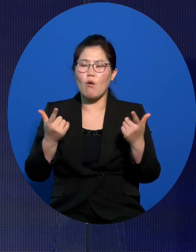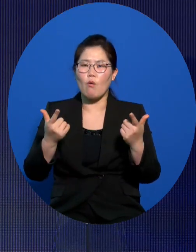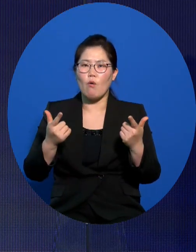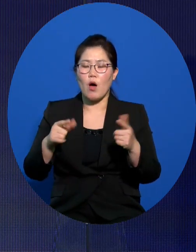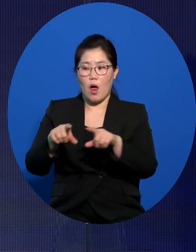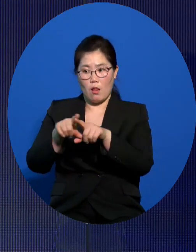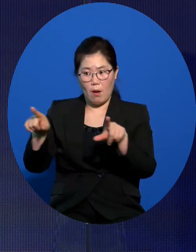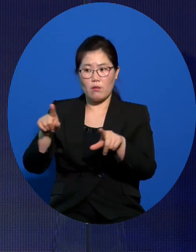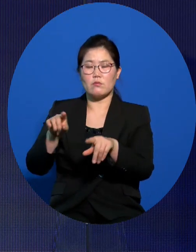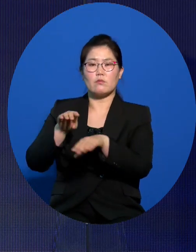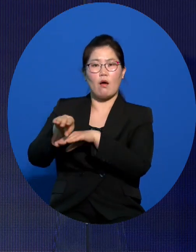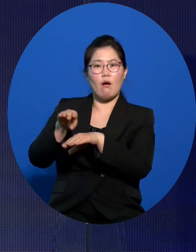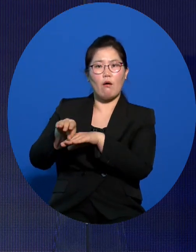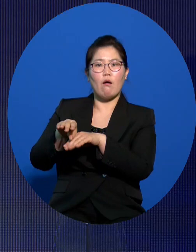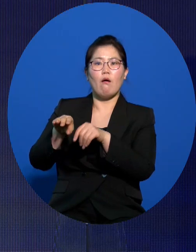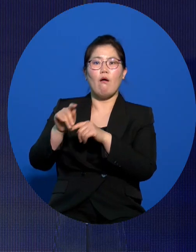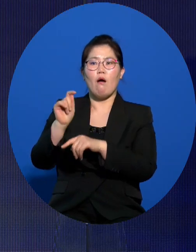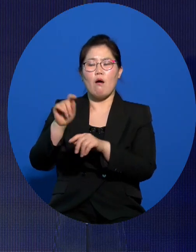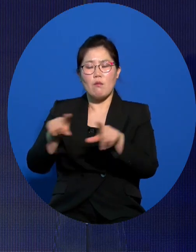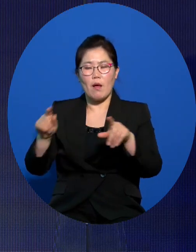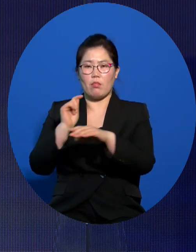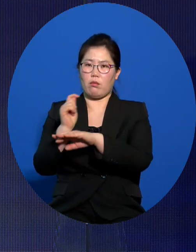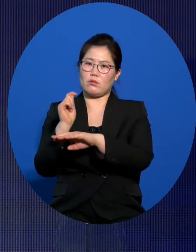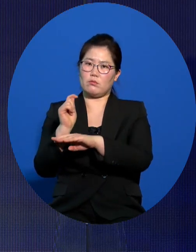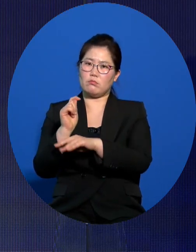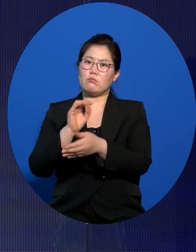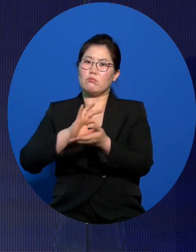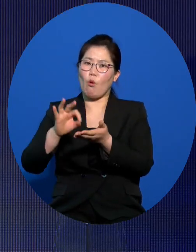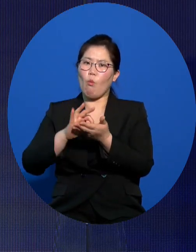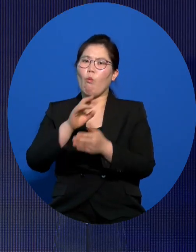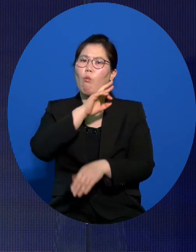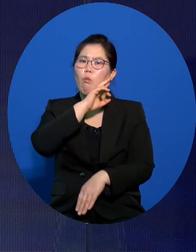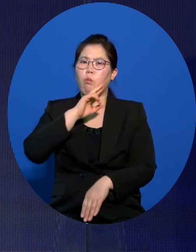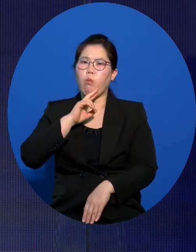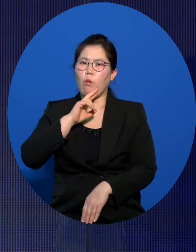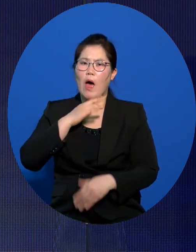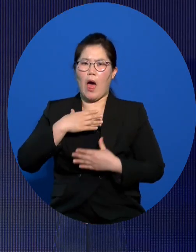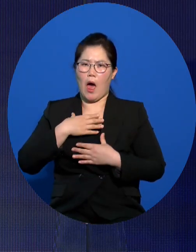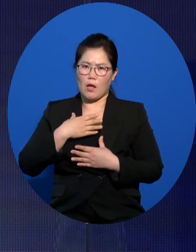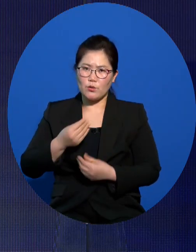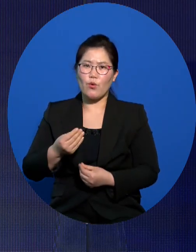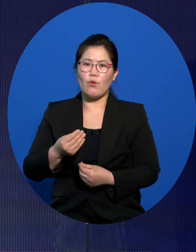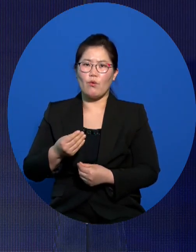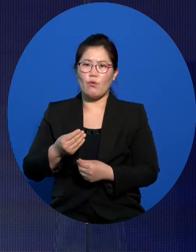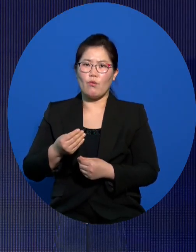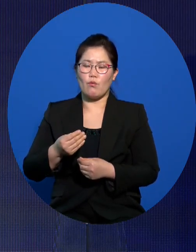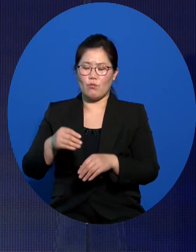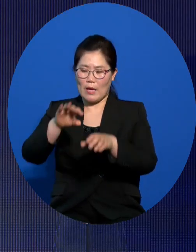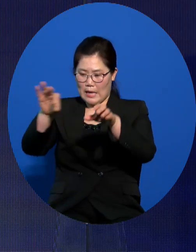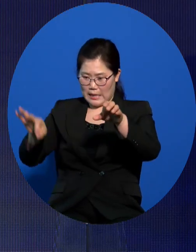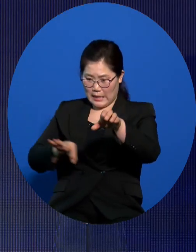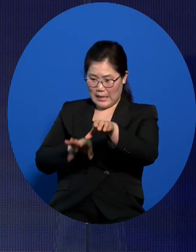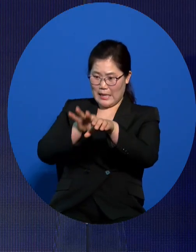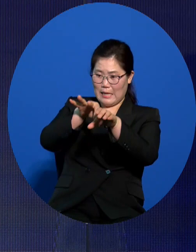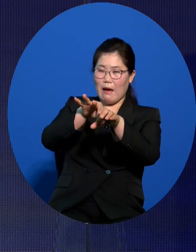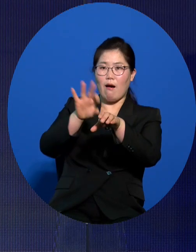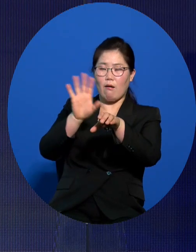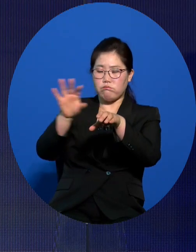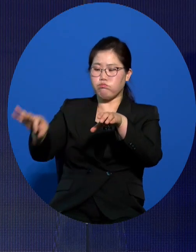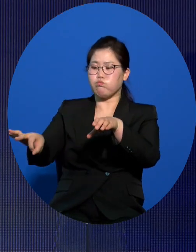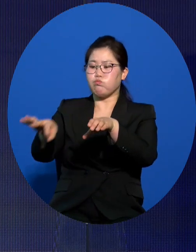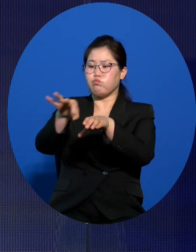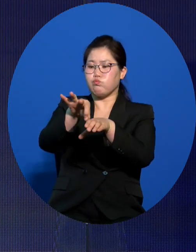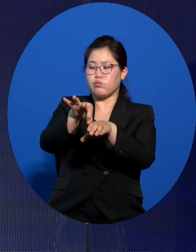who use wheelchairs can move in a more safe manner,